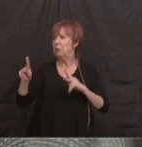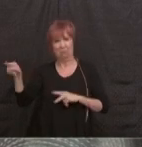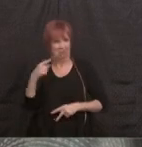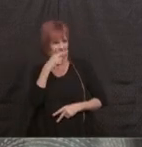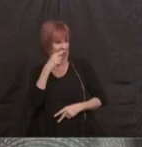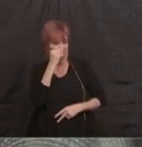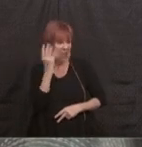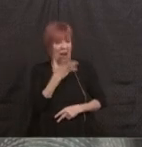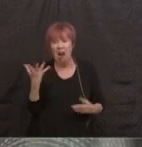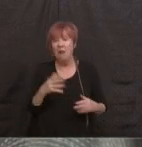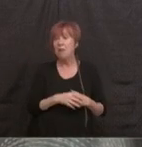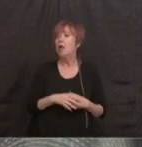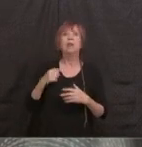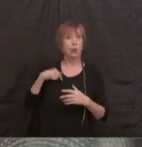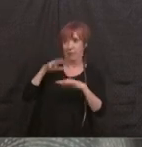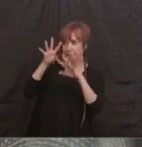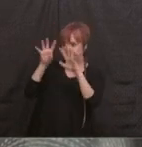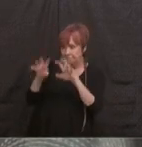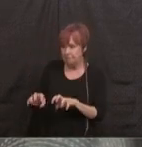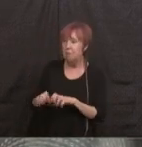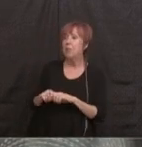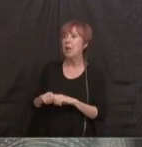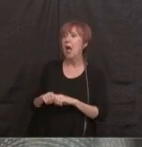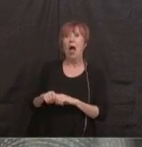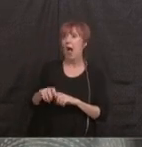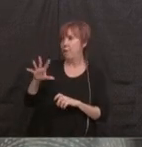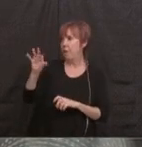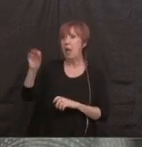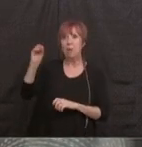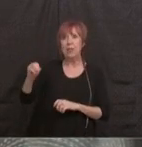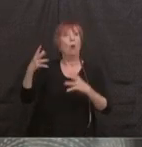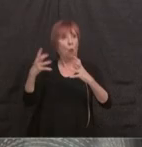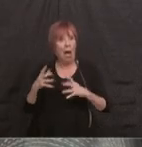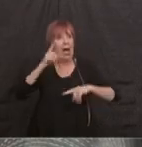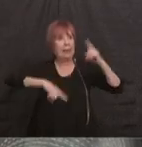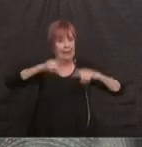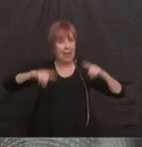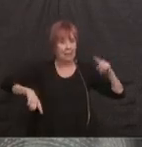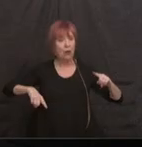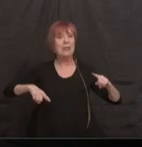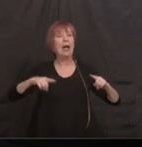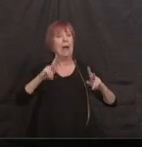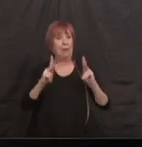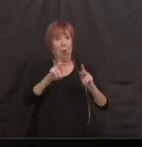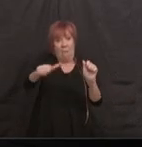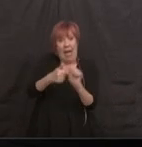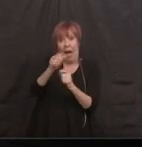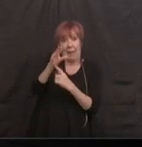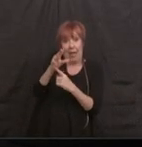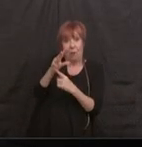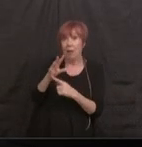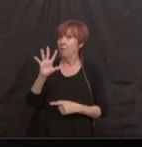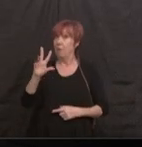folks want diverse folks behind the camera, and 52% want women specifically. And so